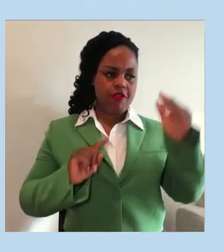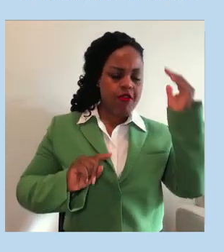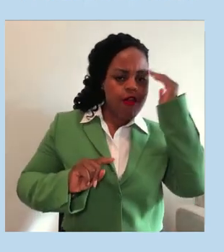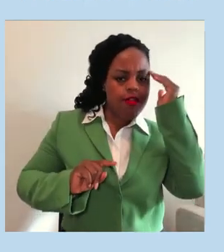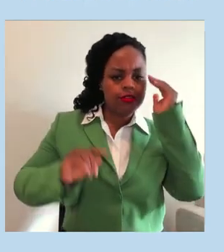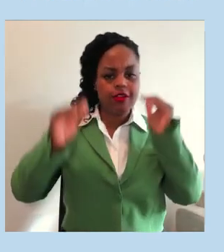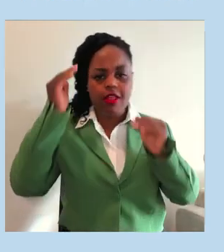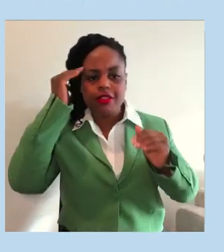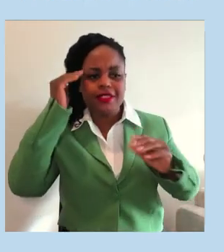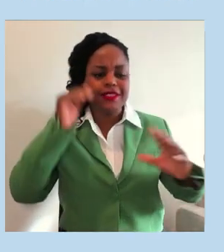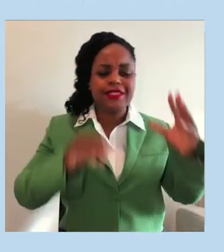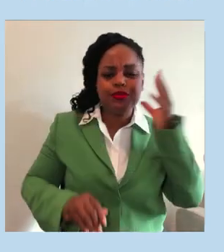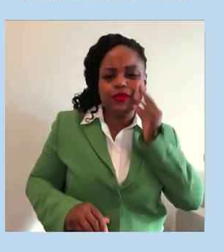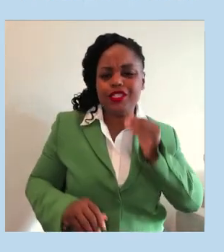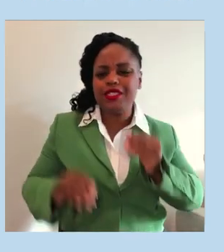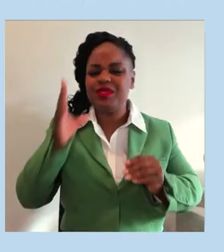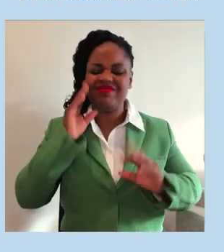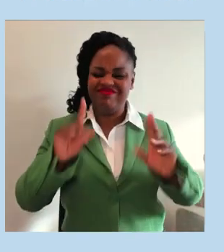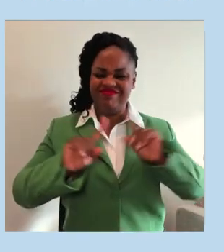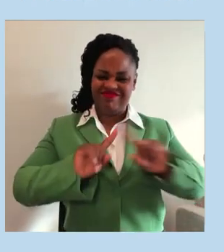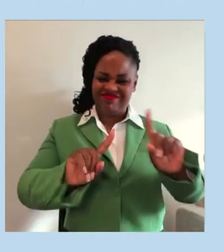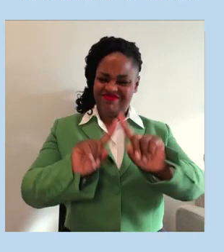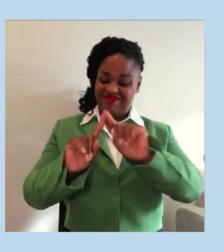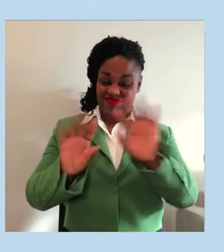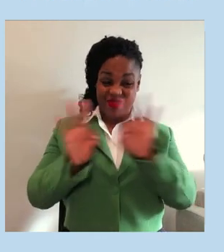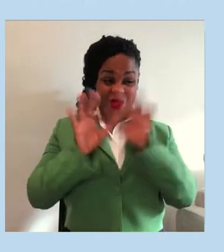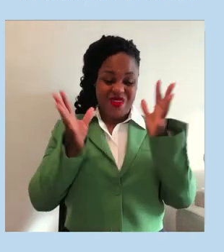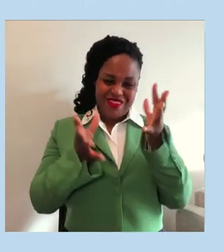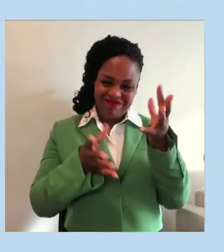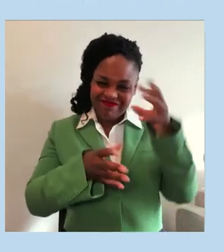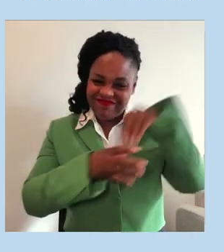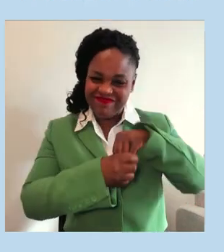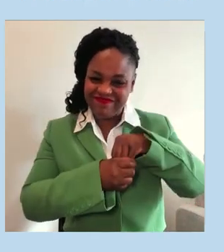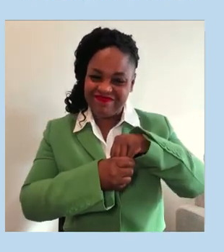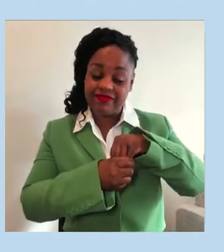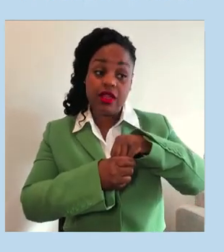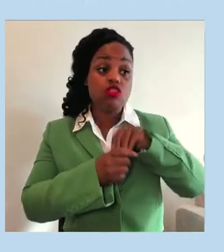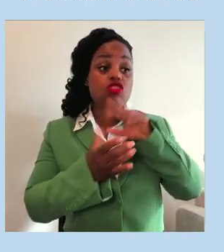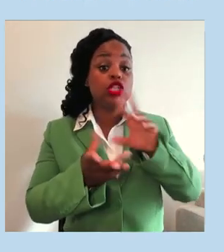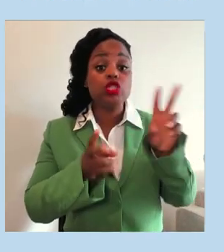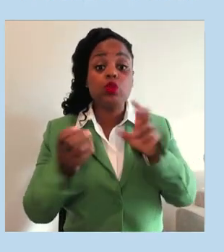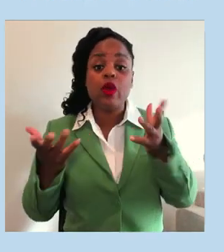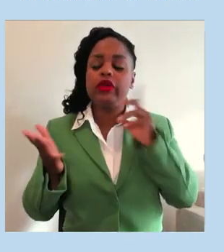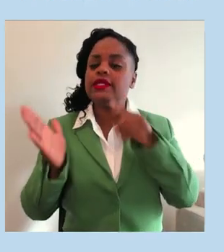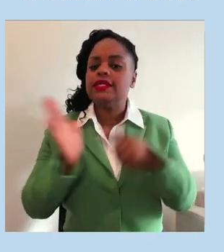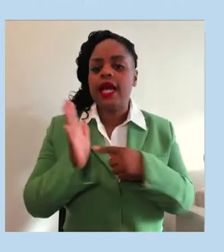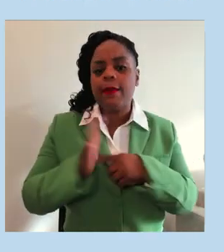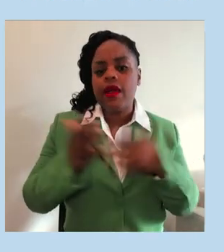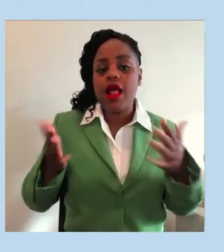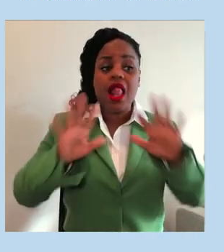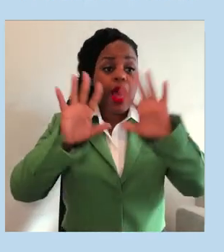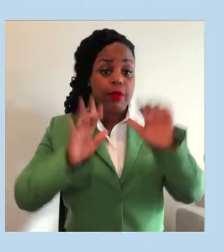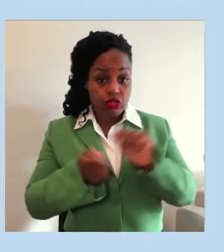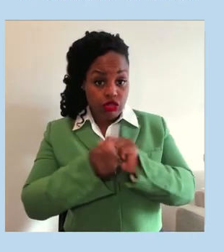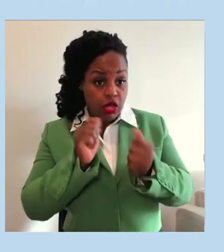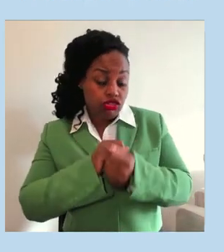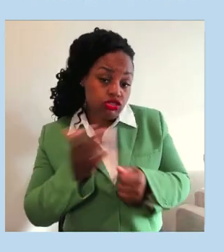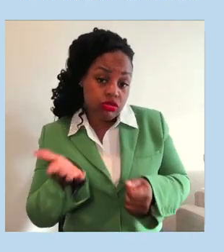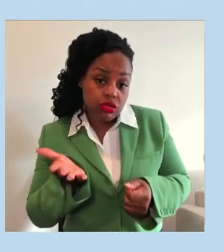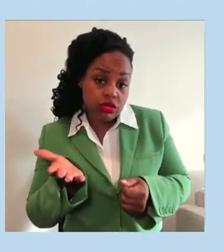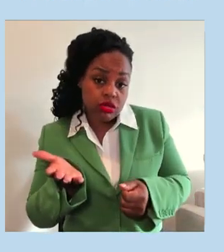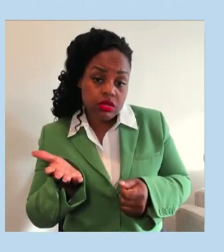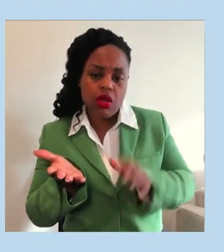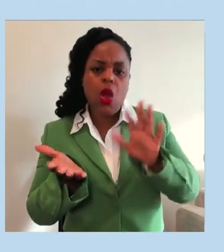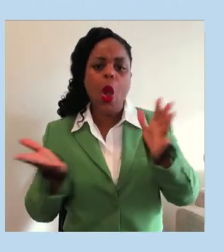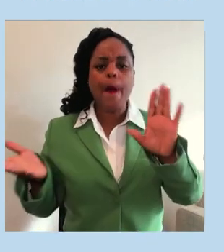climate change, war, and more. We need to make sure that young girls all over are seeing representation of themselves, that they feel empowered to